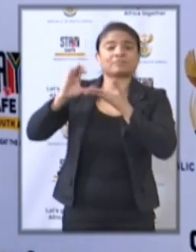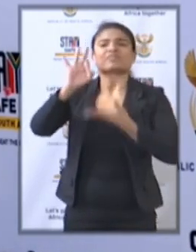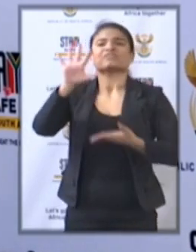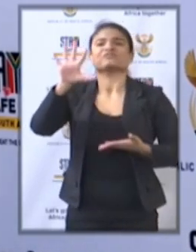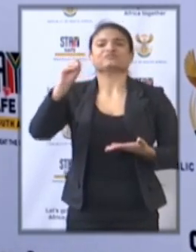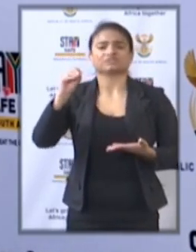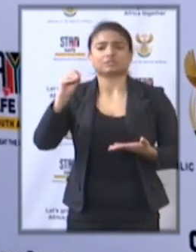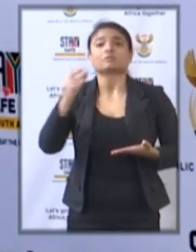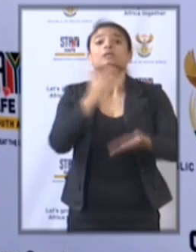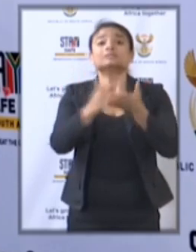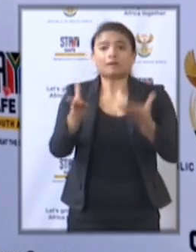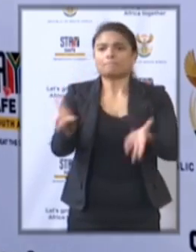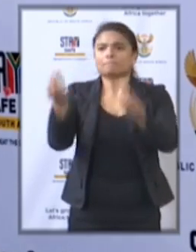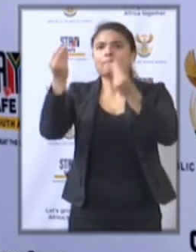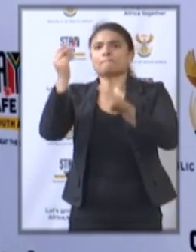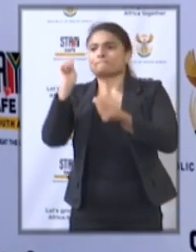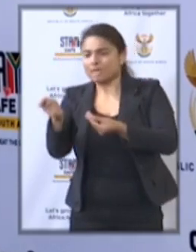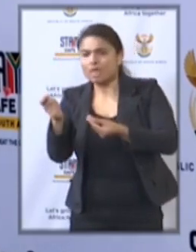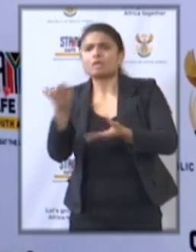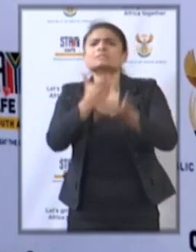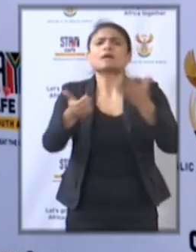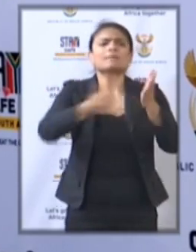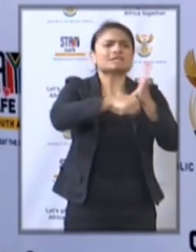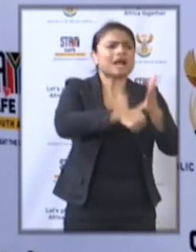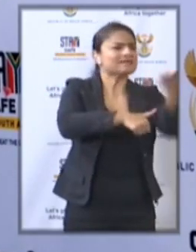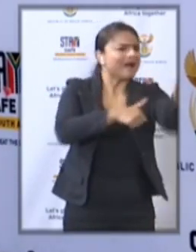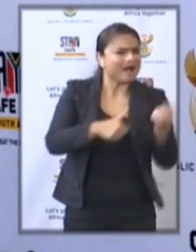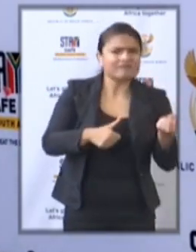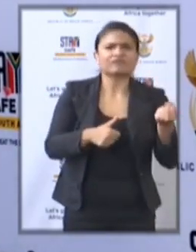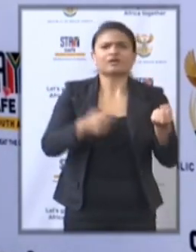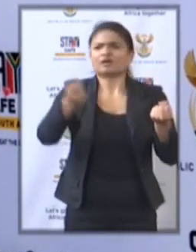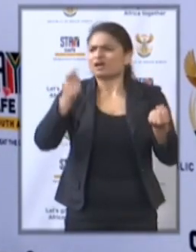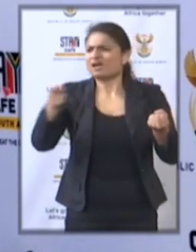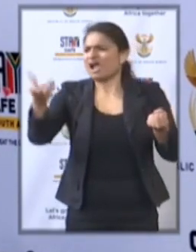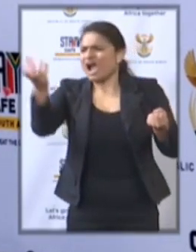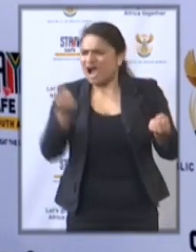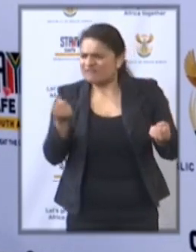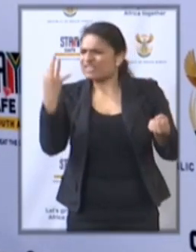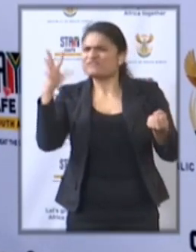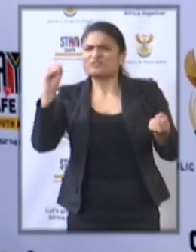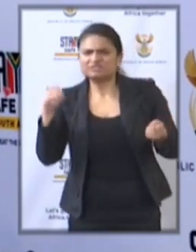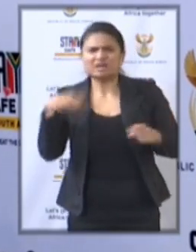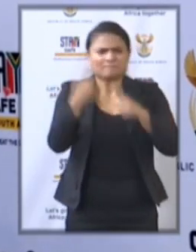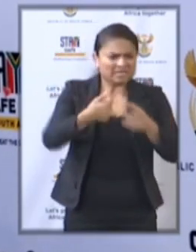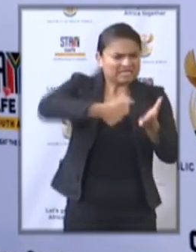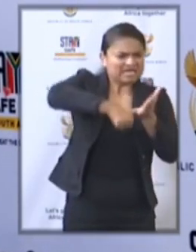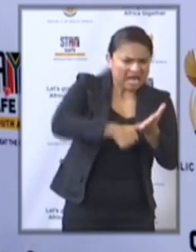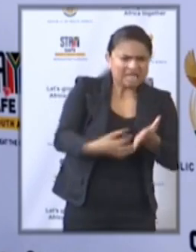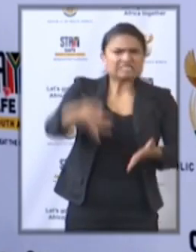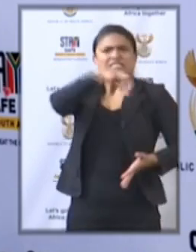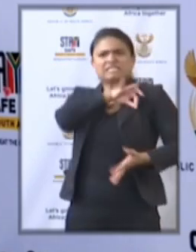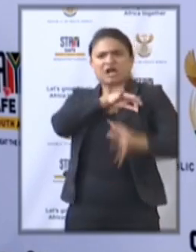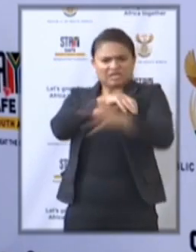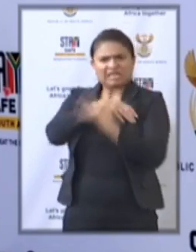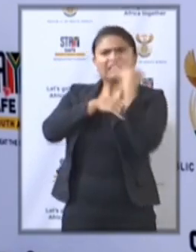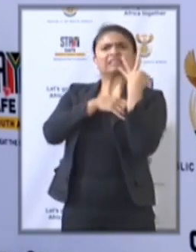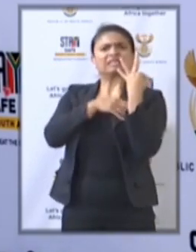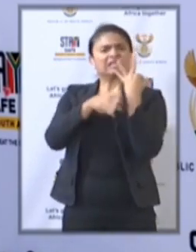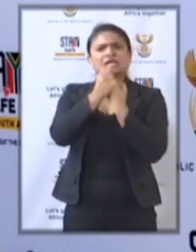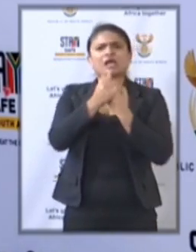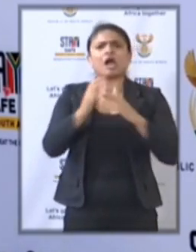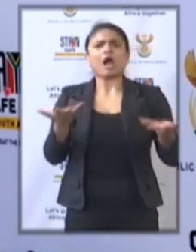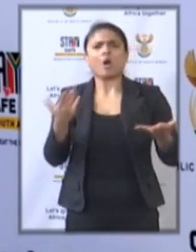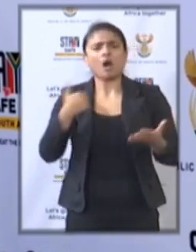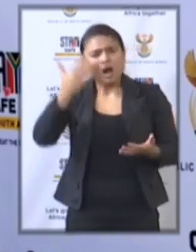amanye ama-grants kwenye indawo kodwa futhi sebefuna ukuthi bathole nalolo lunye uxhaso bebe bazi kahle ukuthi umuntu oselithola